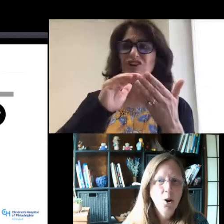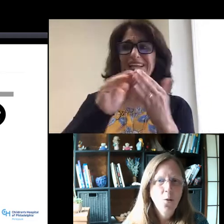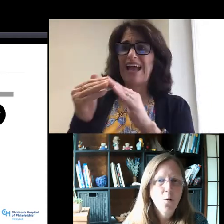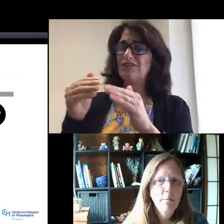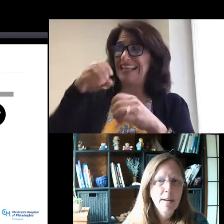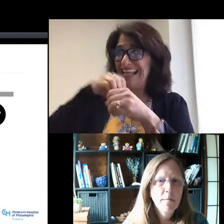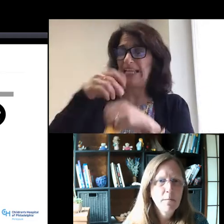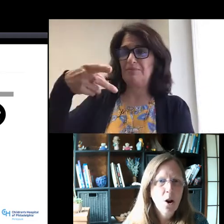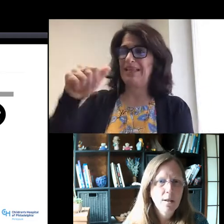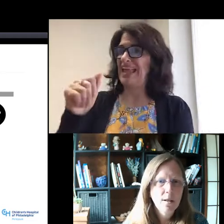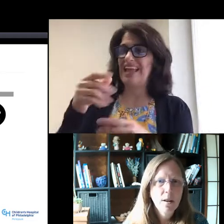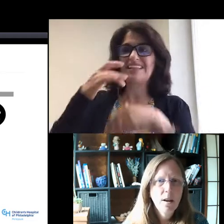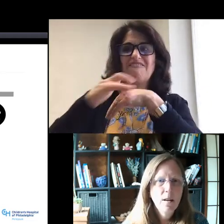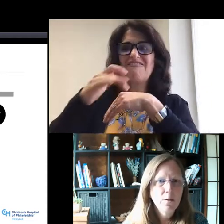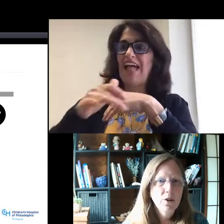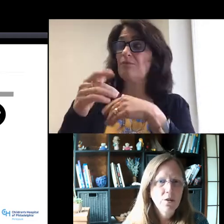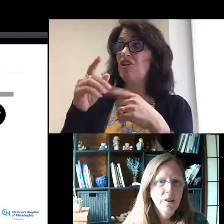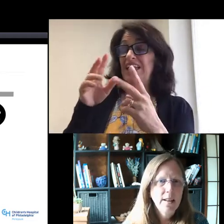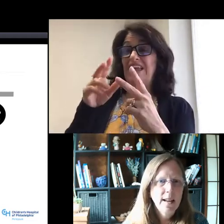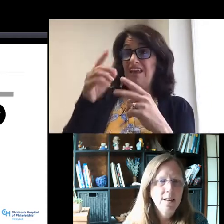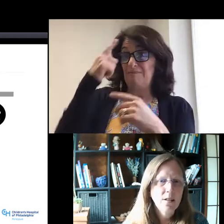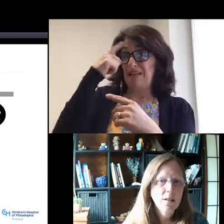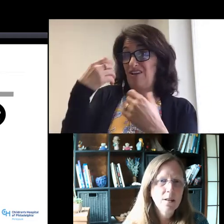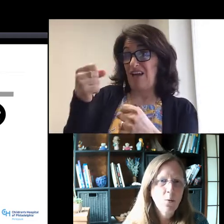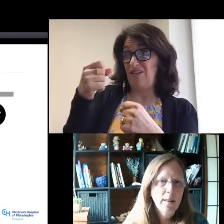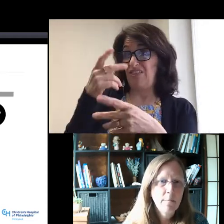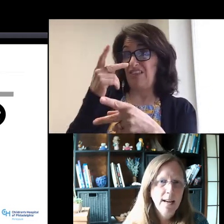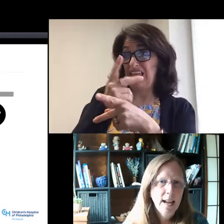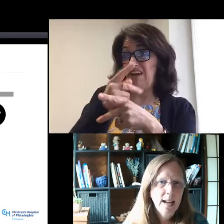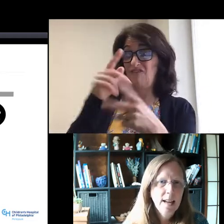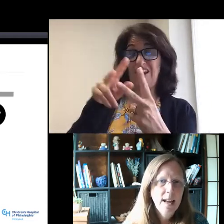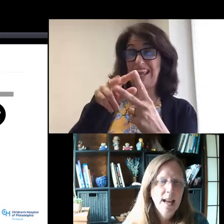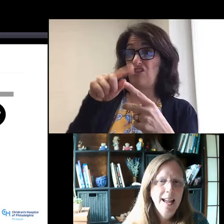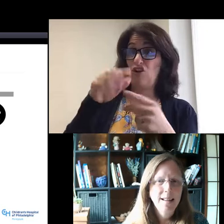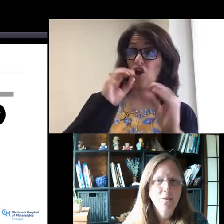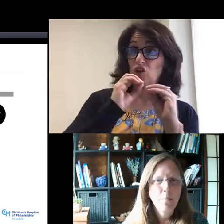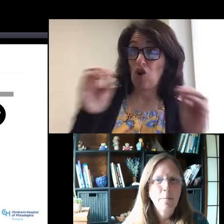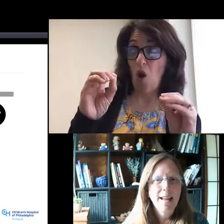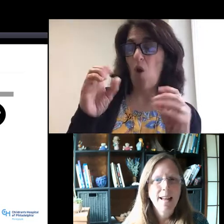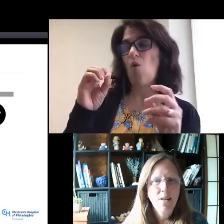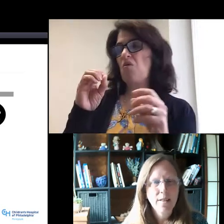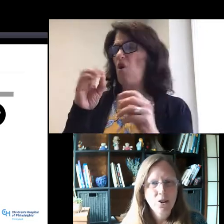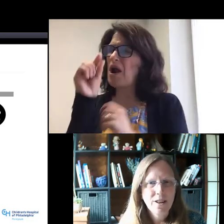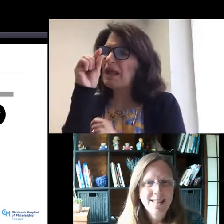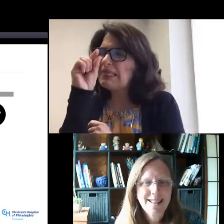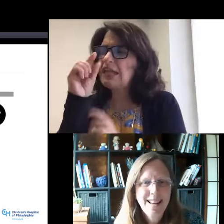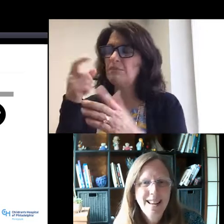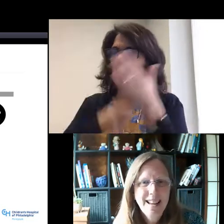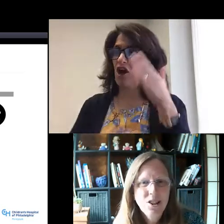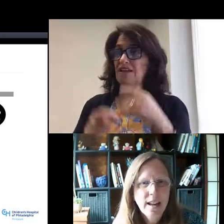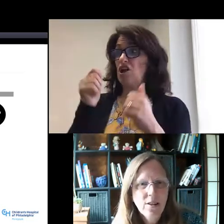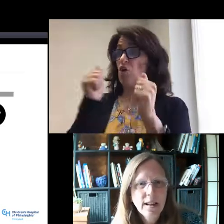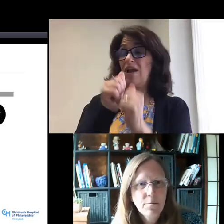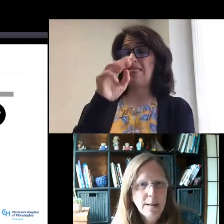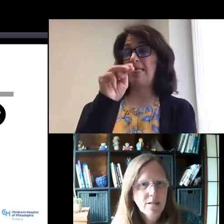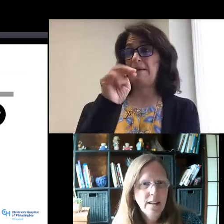at no or minimum cost for children and adults with Medicaid and other public health insurance.